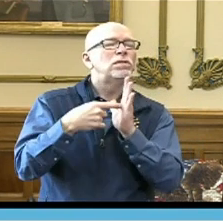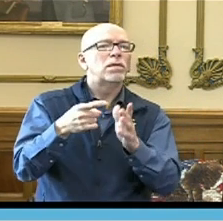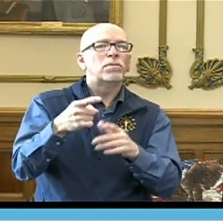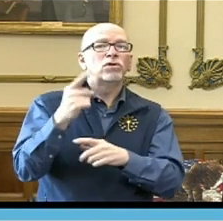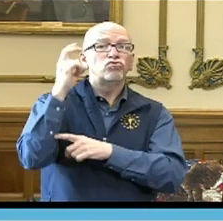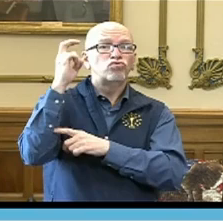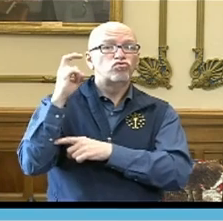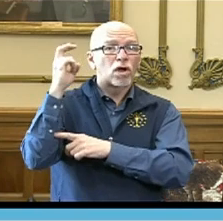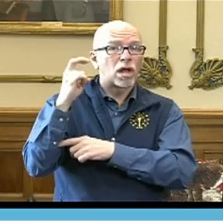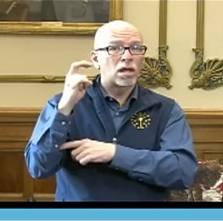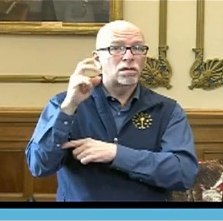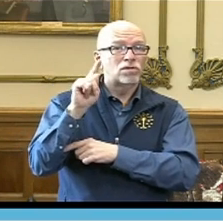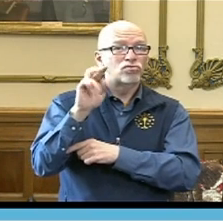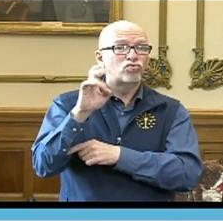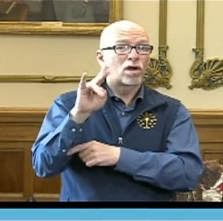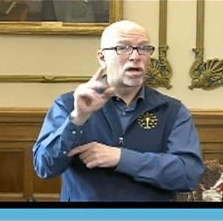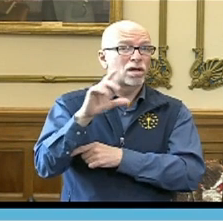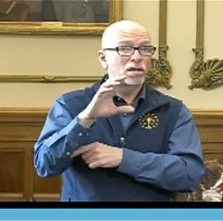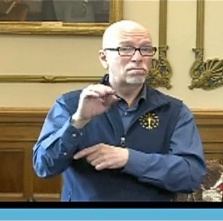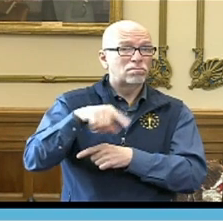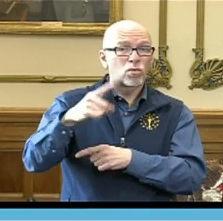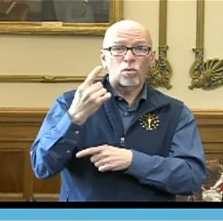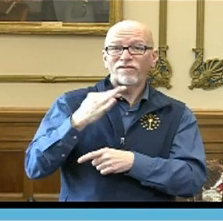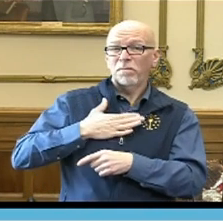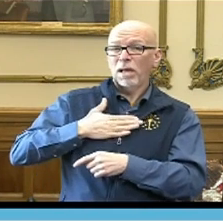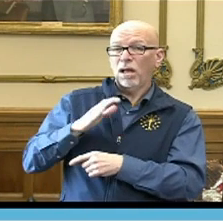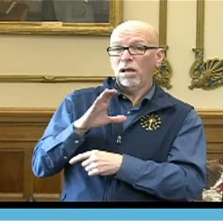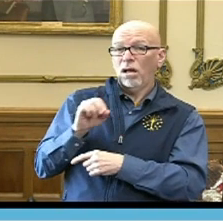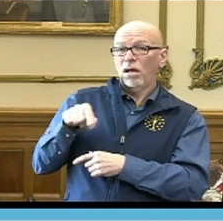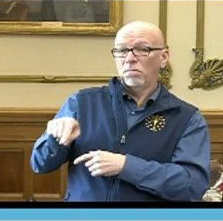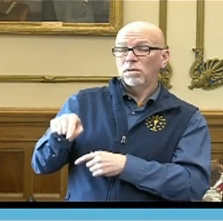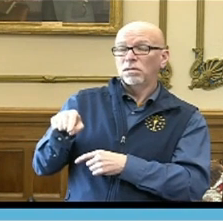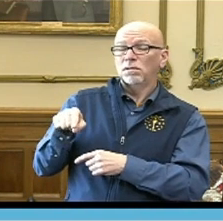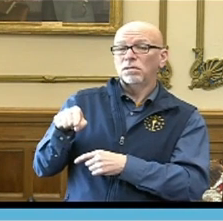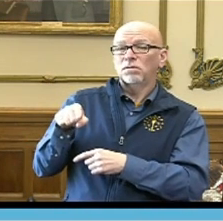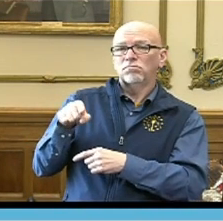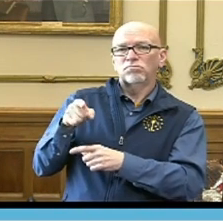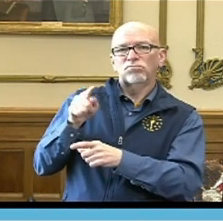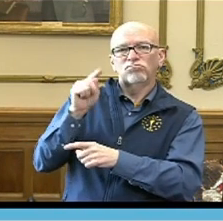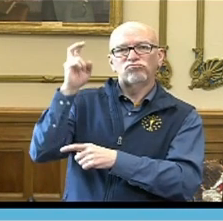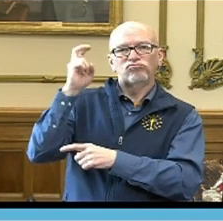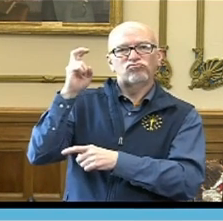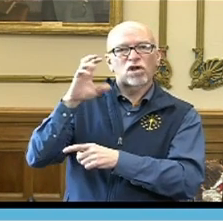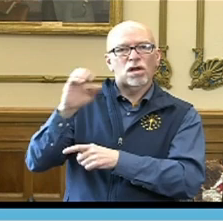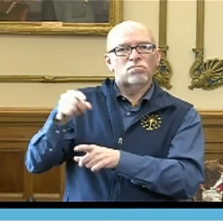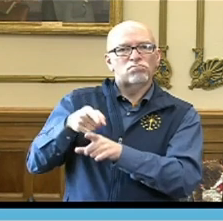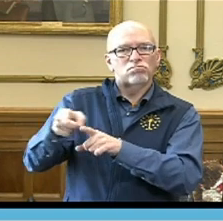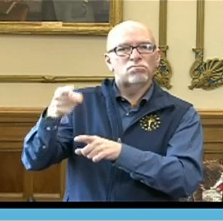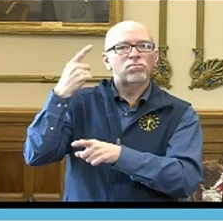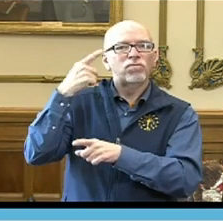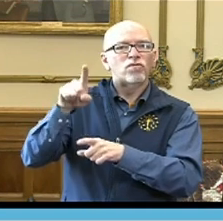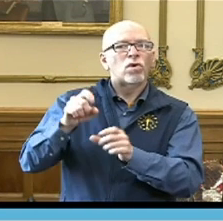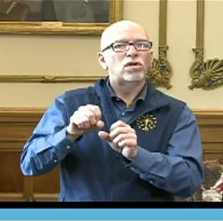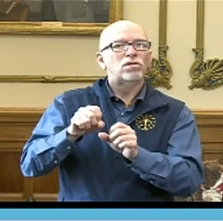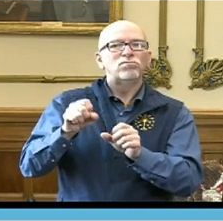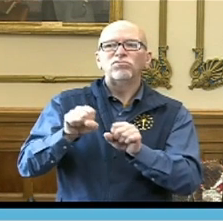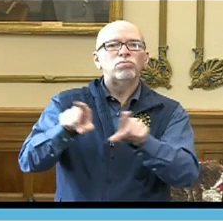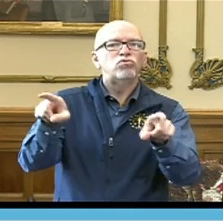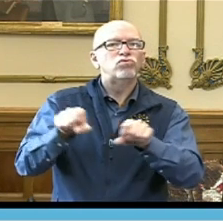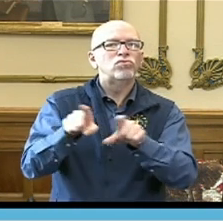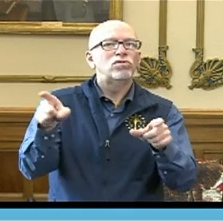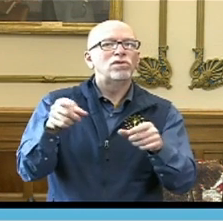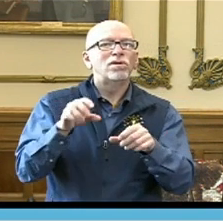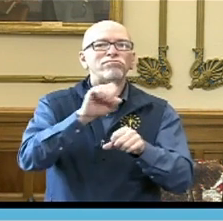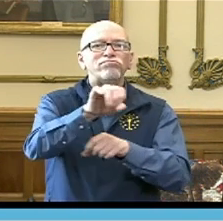trucking industry, which one of my companies, dedicated trucking company for the distribution business, 3 of my